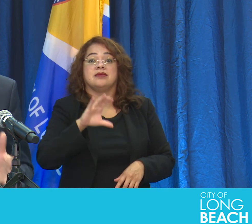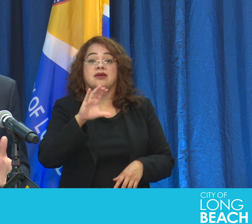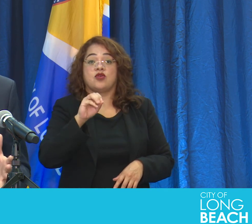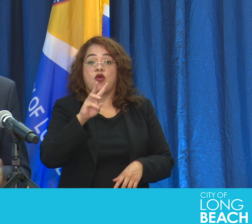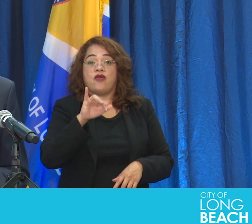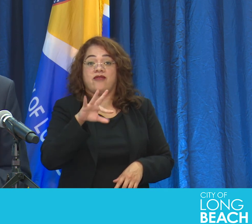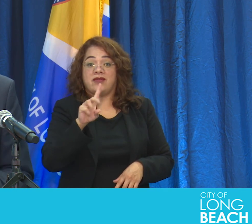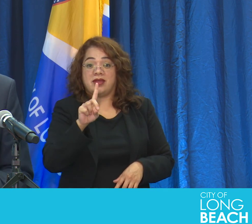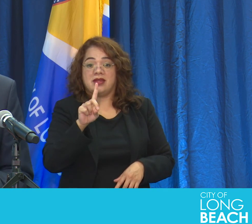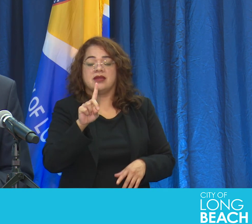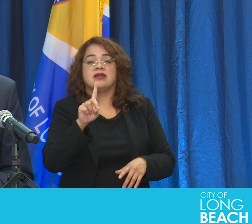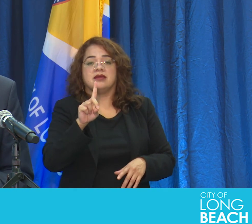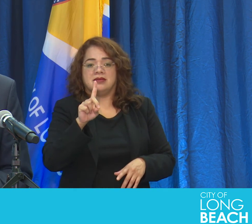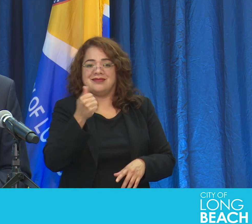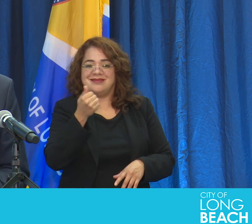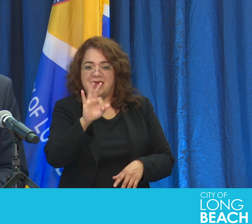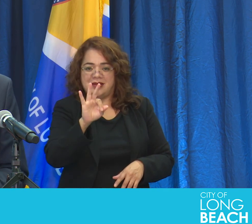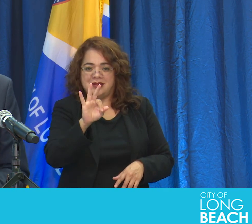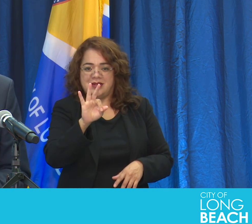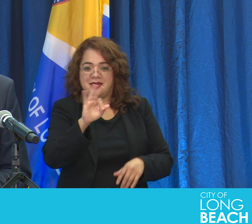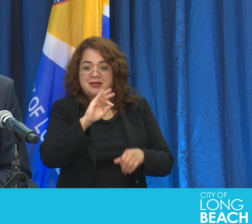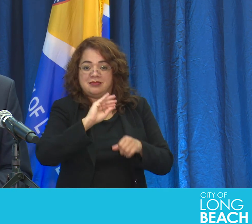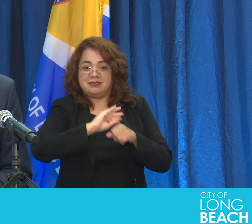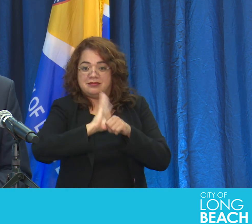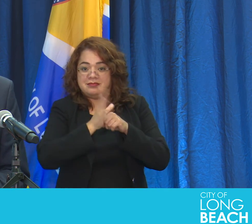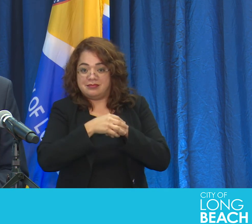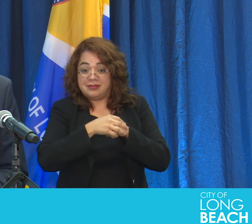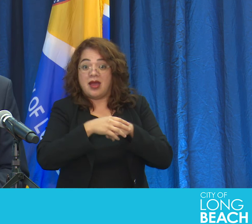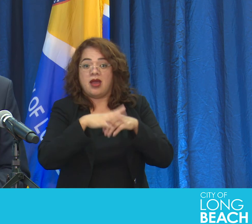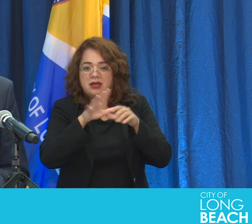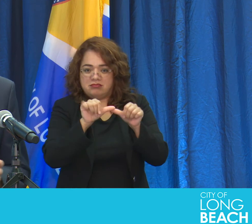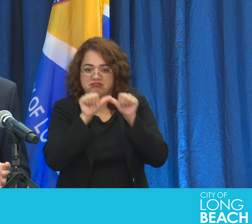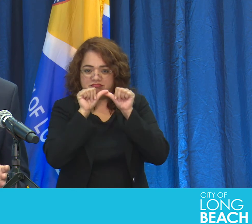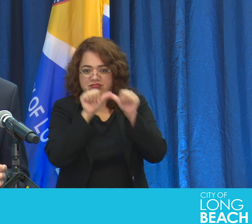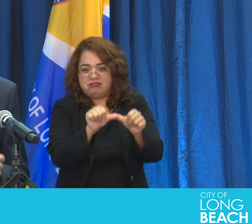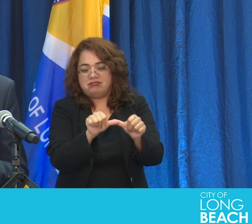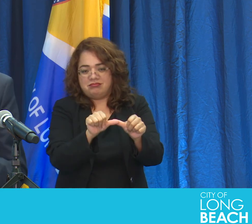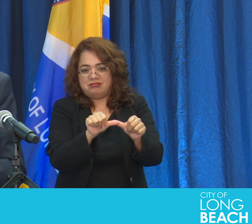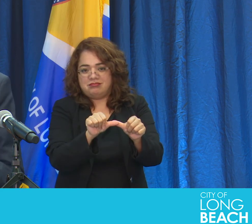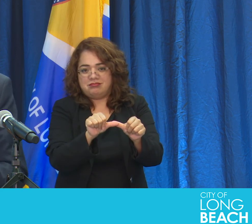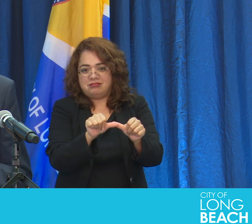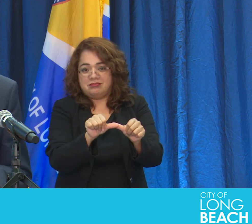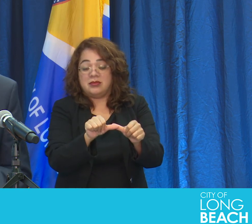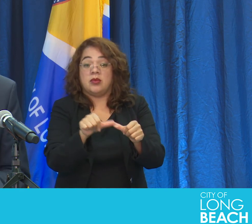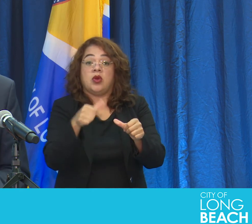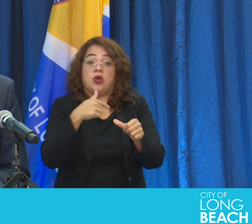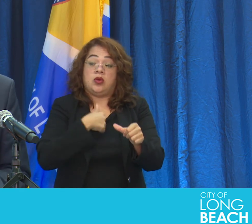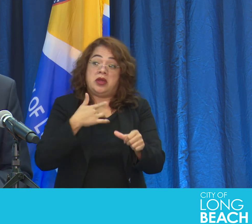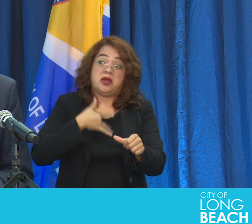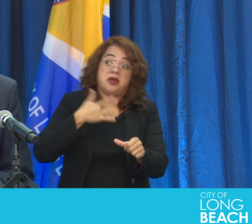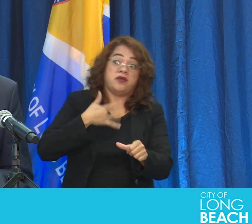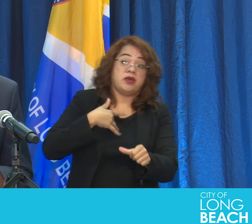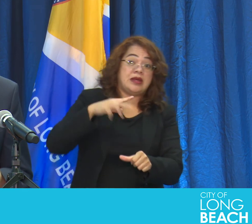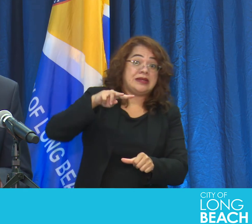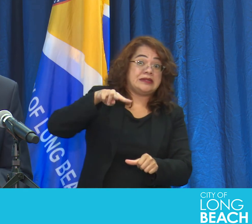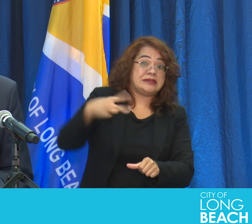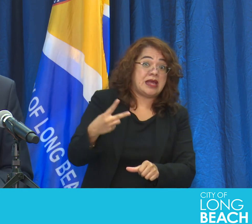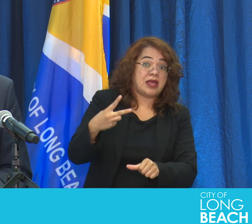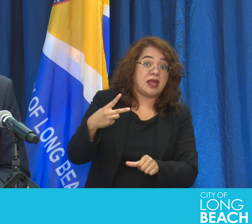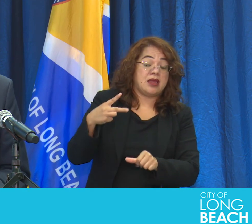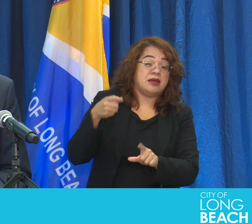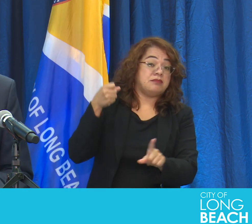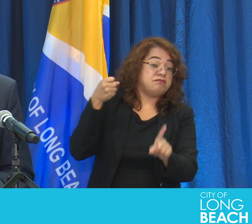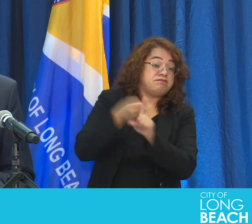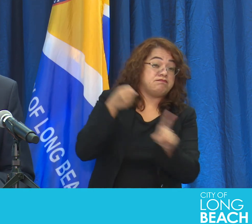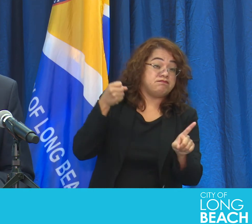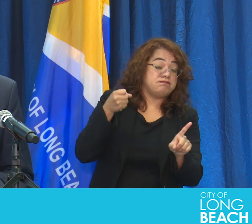that it would take, this is here for a while, but we are not expecting a second wave. We're currently still in the